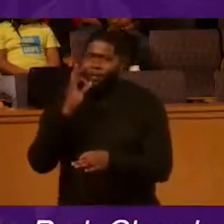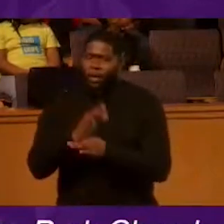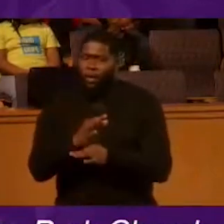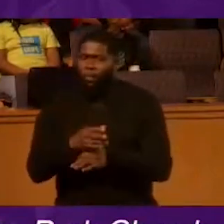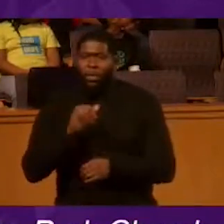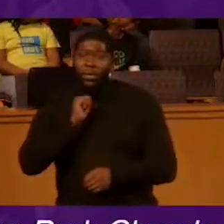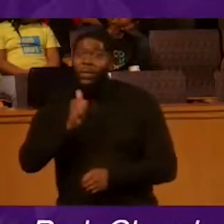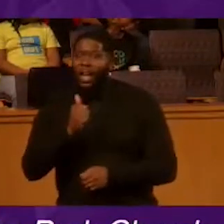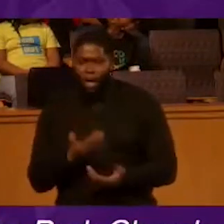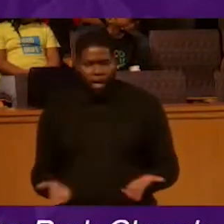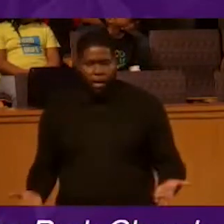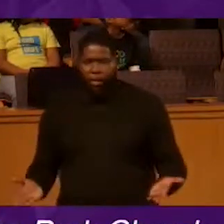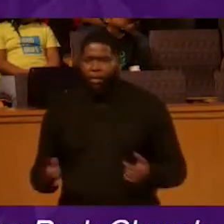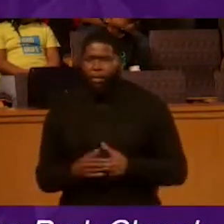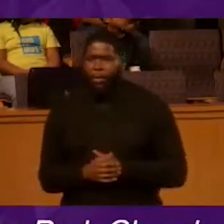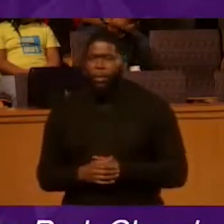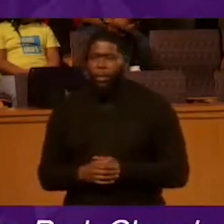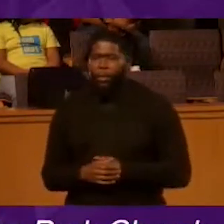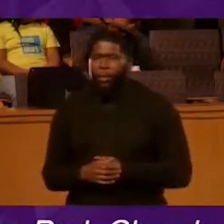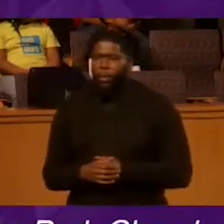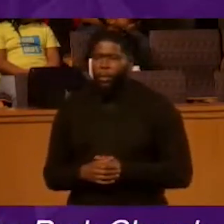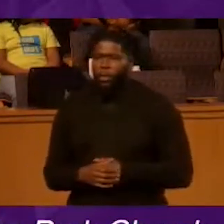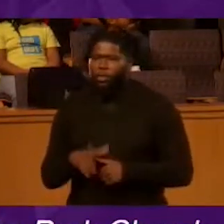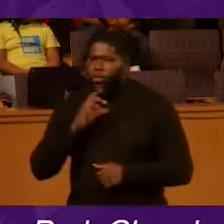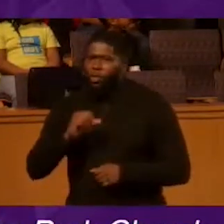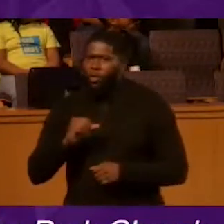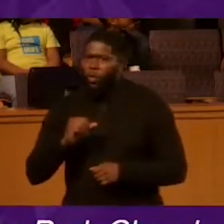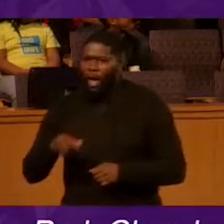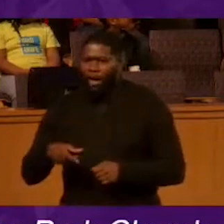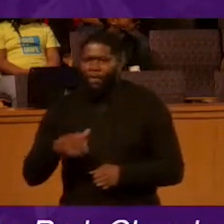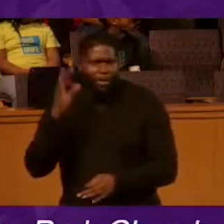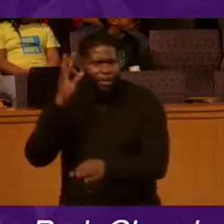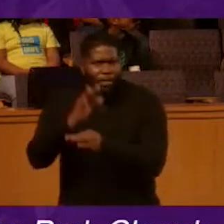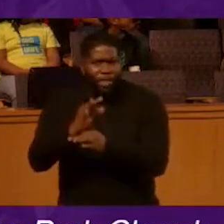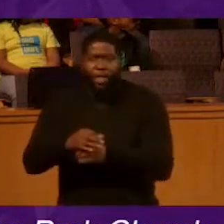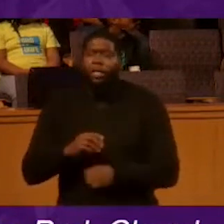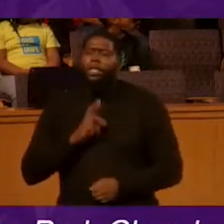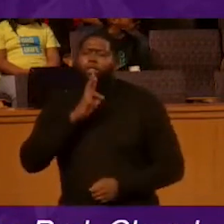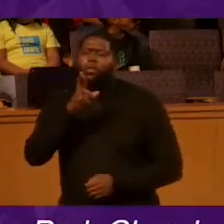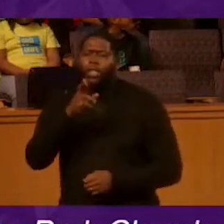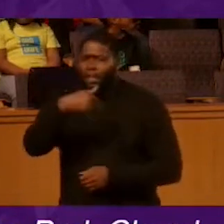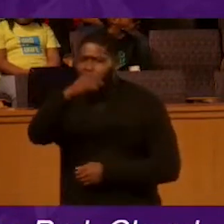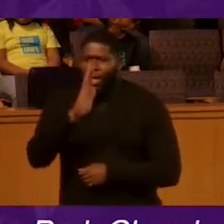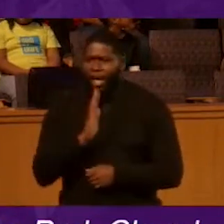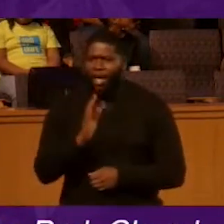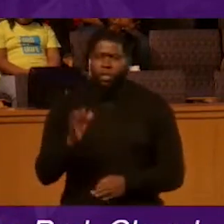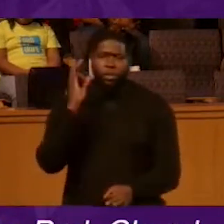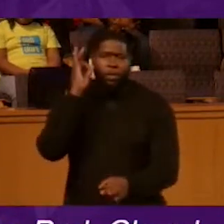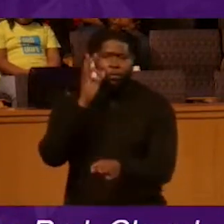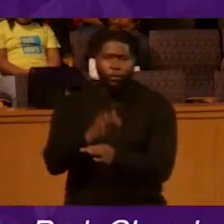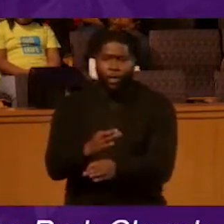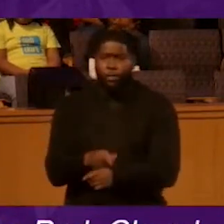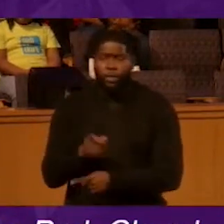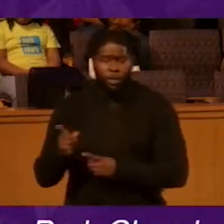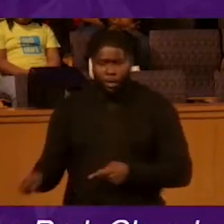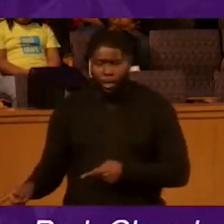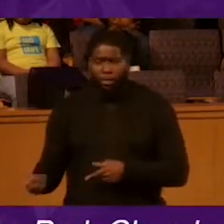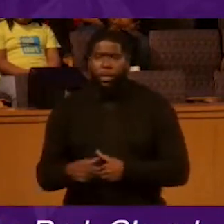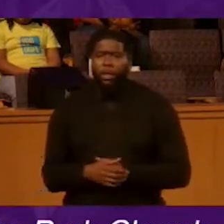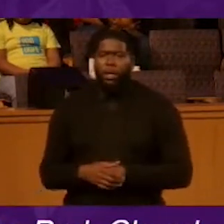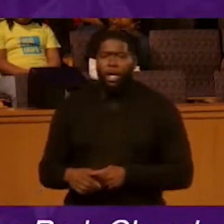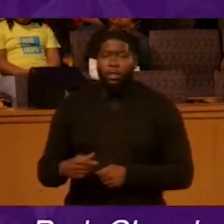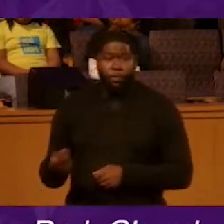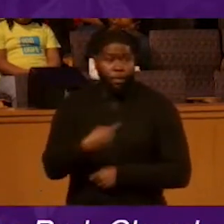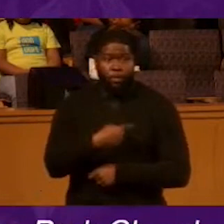they're not right there, do you really have faith? And trusting God to be faithful to them just as He's been faithful